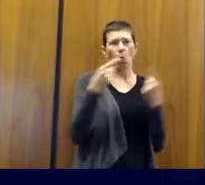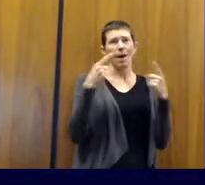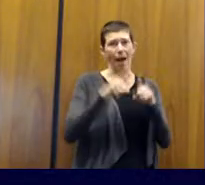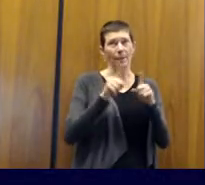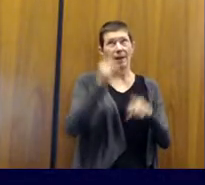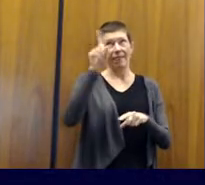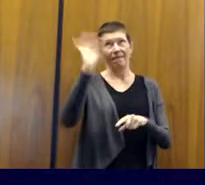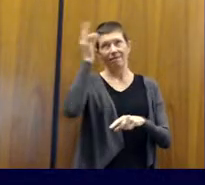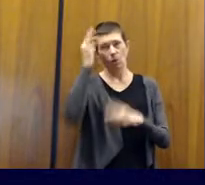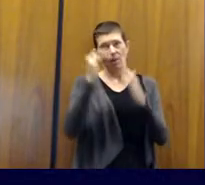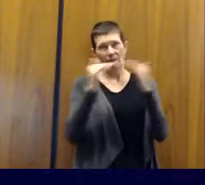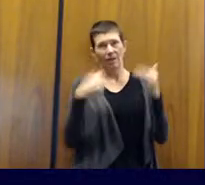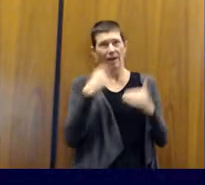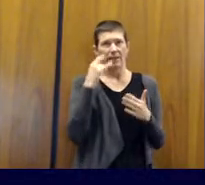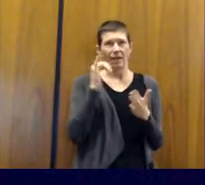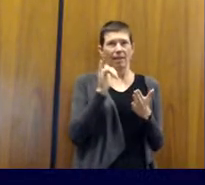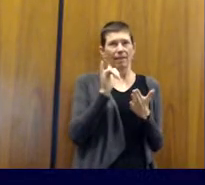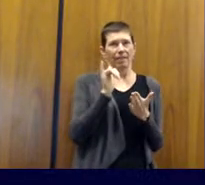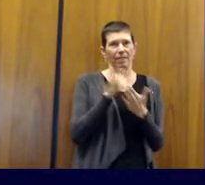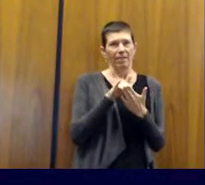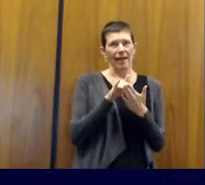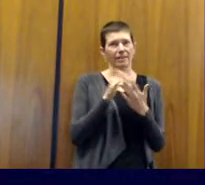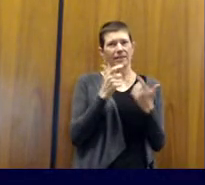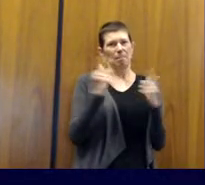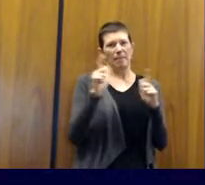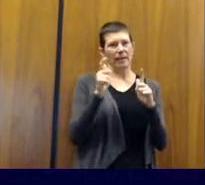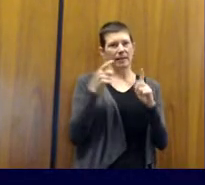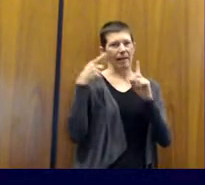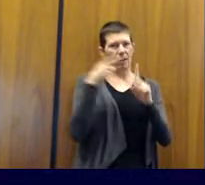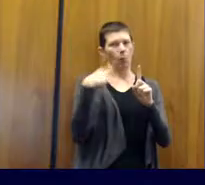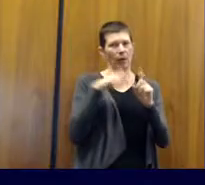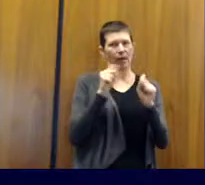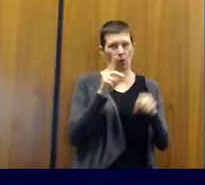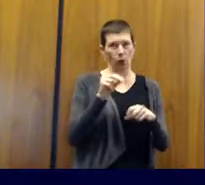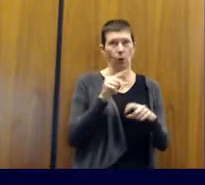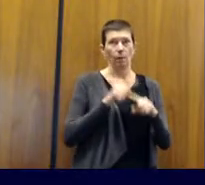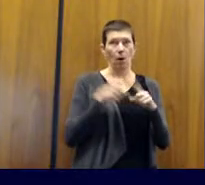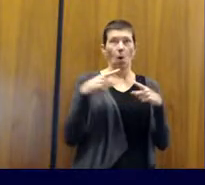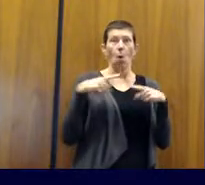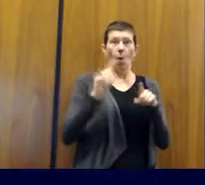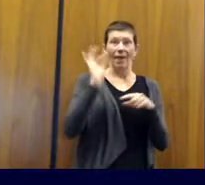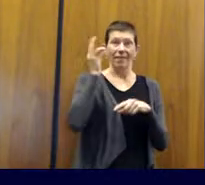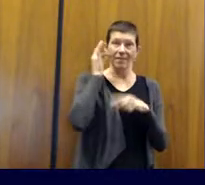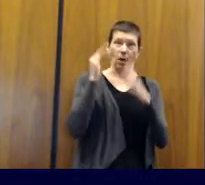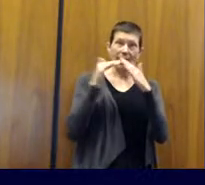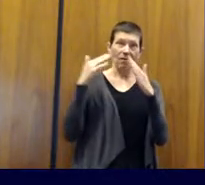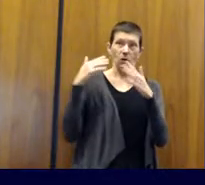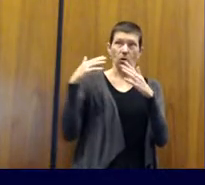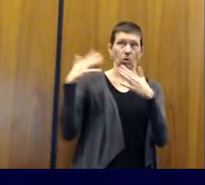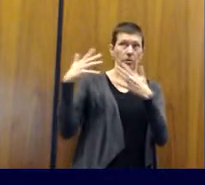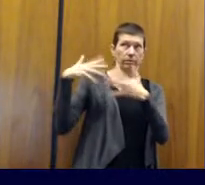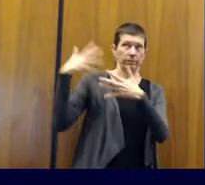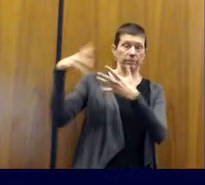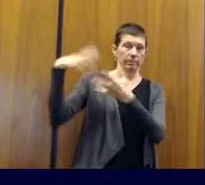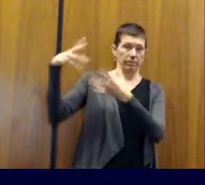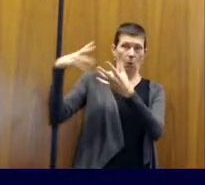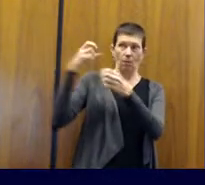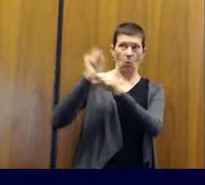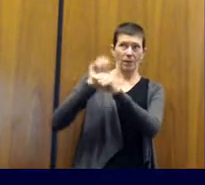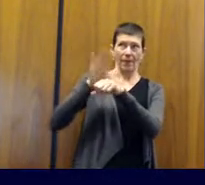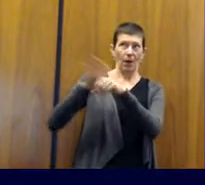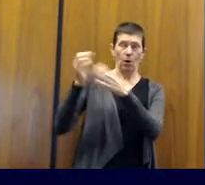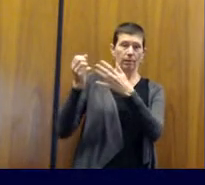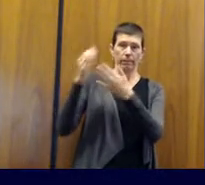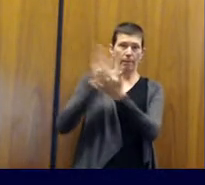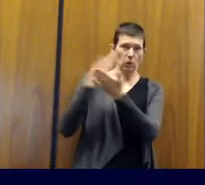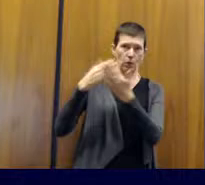level. I think that's the biggest thing we can do. But while the federal level continues working out their budget